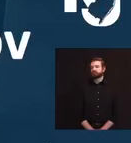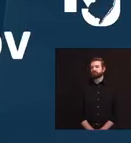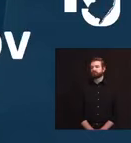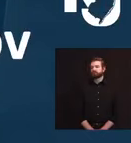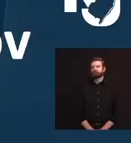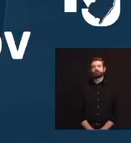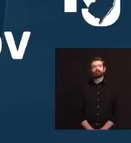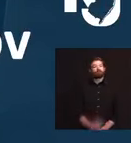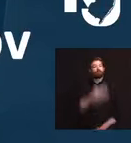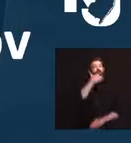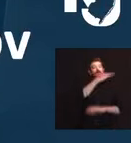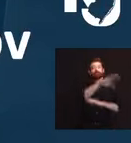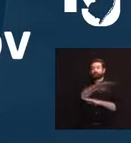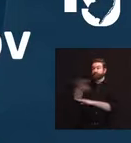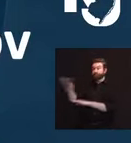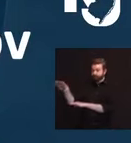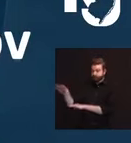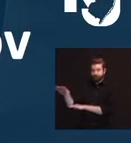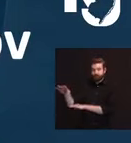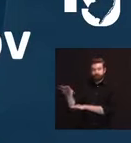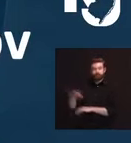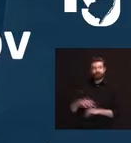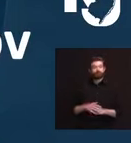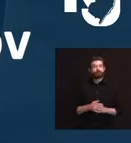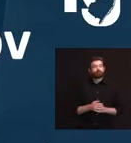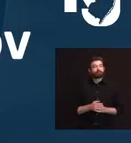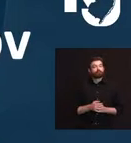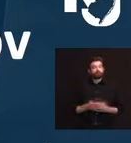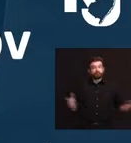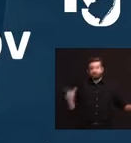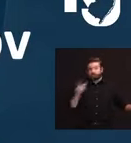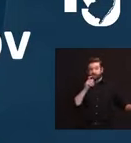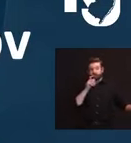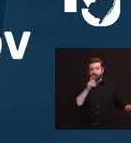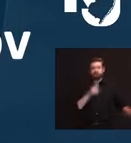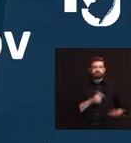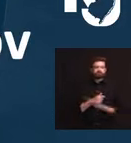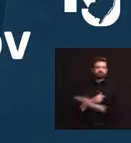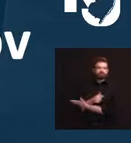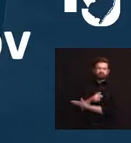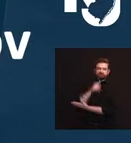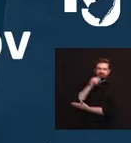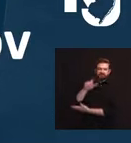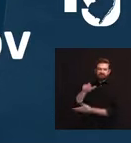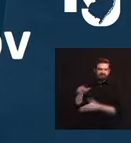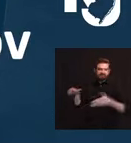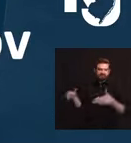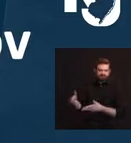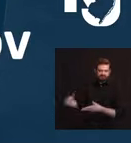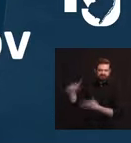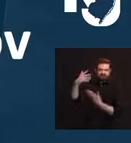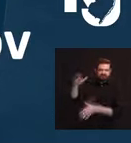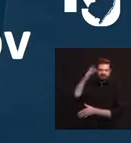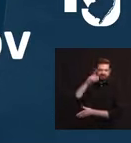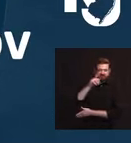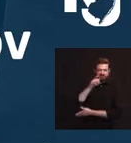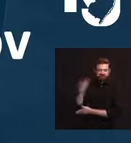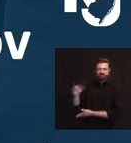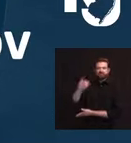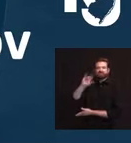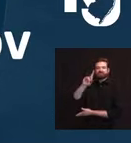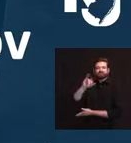Good afternoon. I am joined by the woman to my right, the woman who needs no introduction, the Commissioner of the Department of Health, Judy Persicelli. To her right,